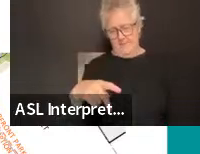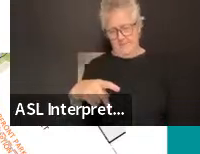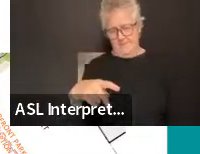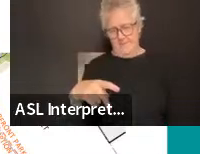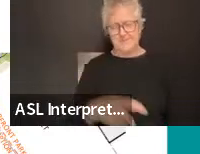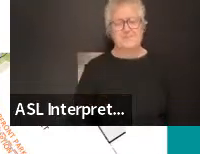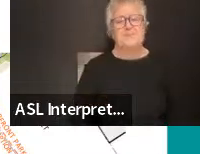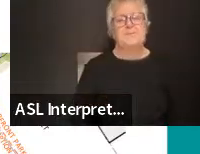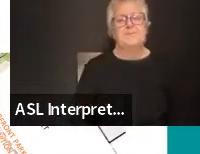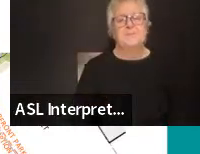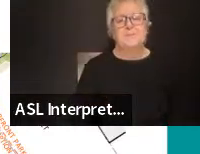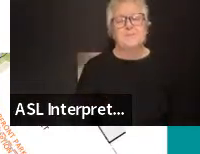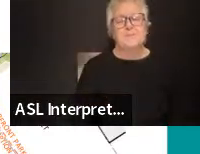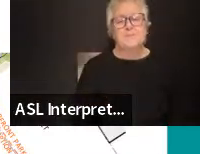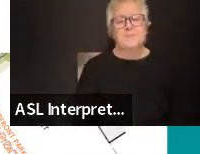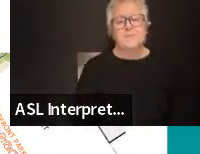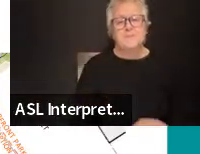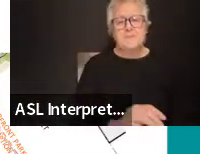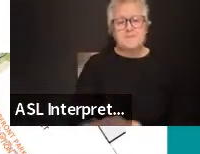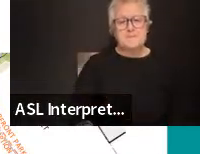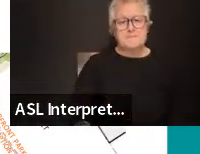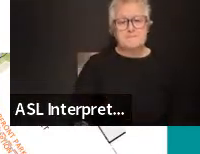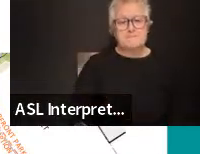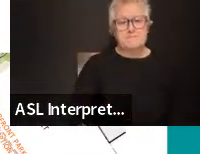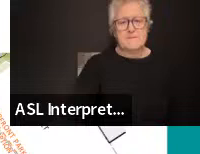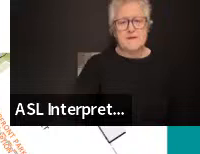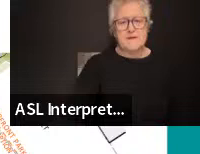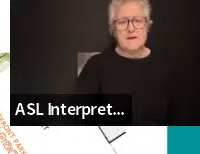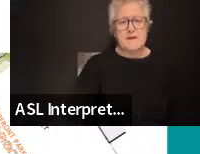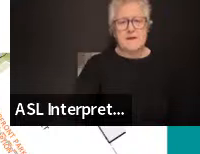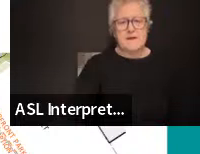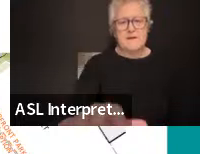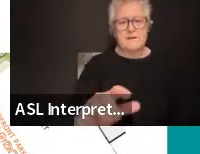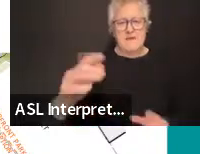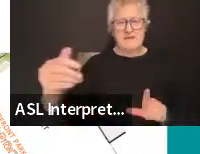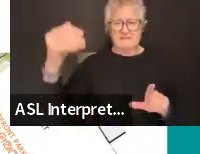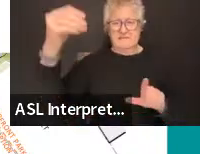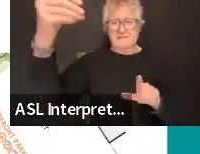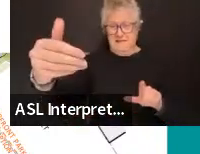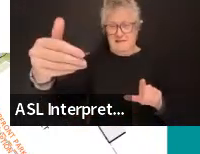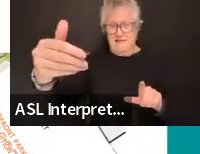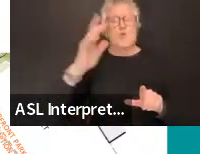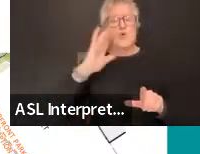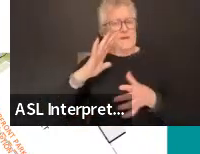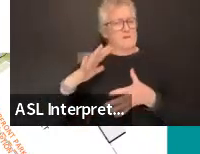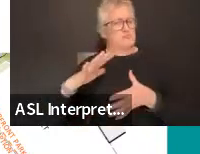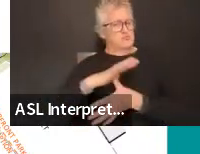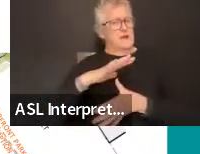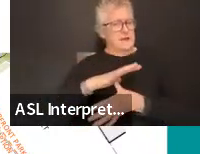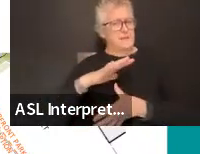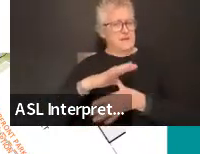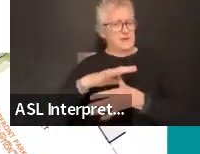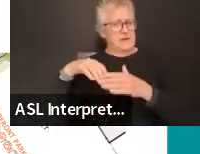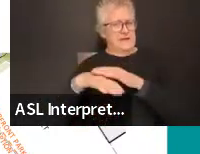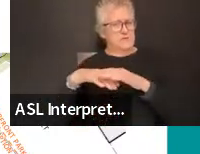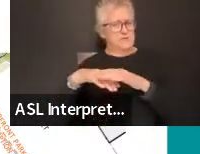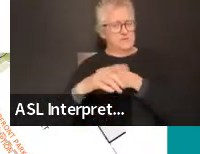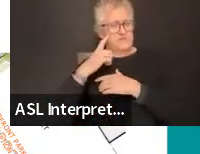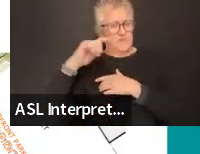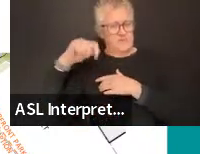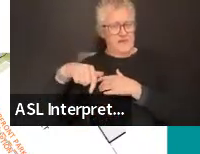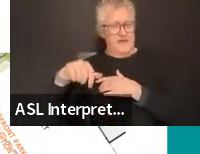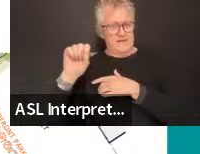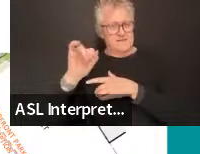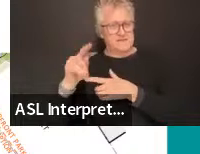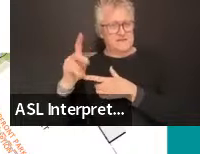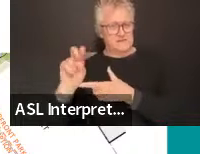is probably going to be the primary entrance for this station. So there's a number of other things on here, the little symbols, and these, I'll